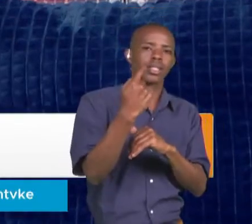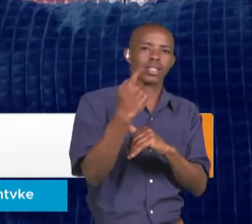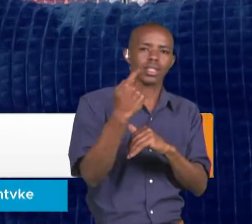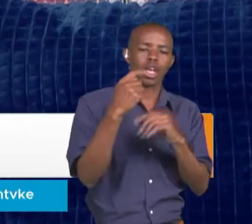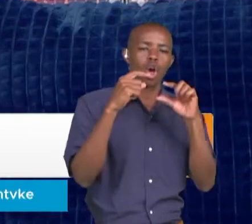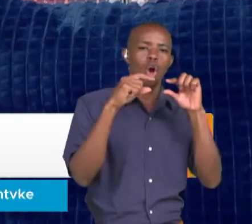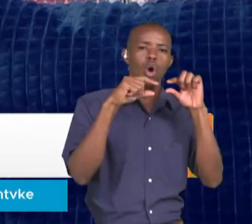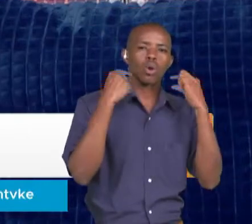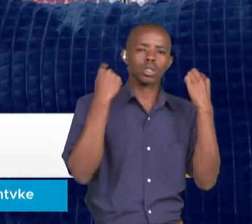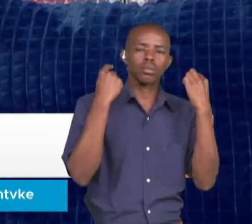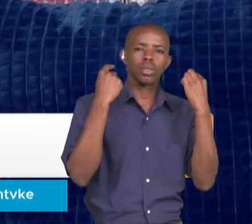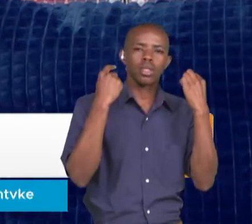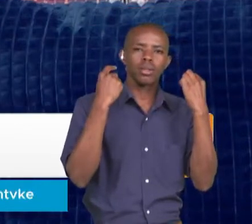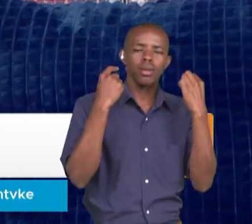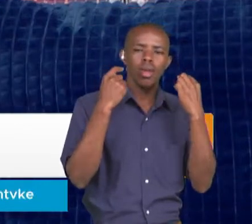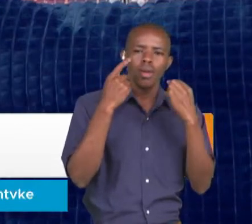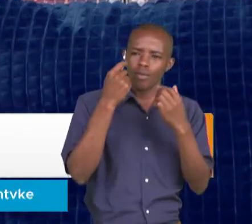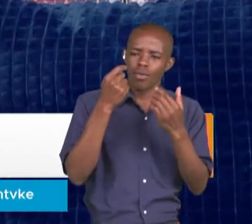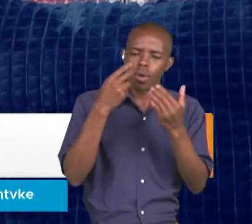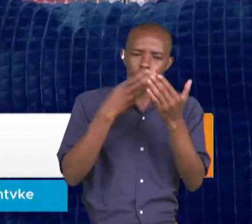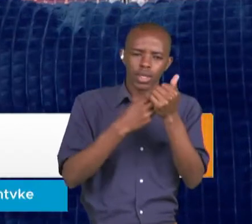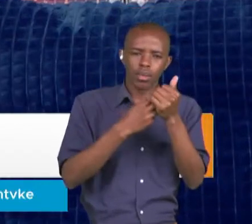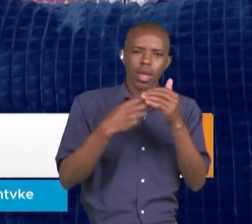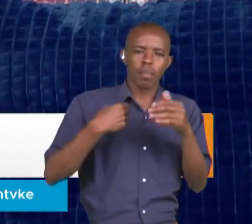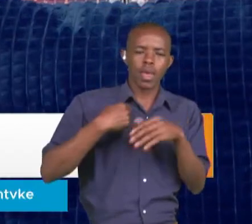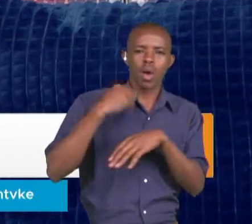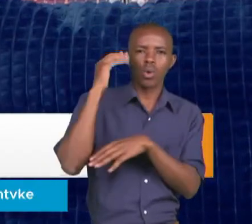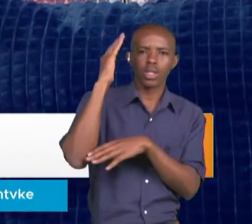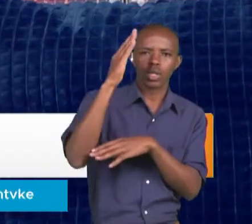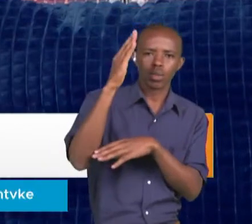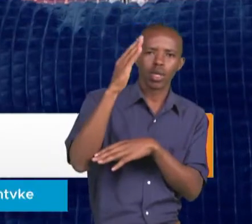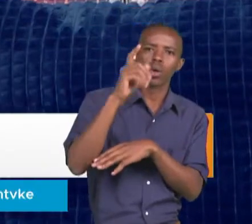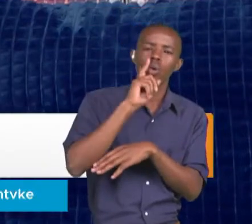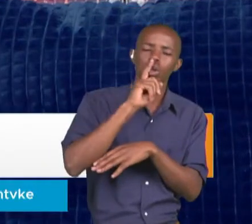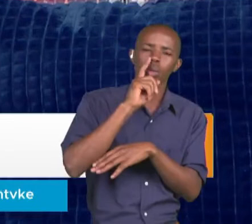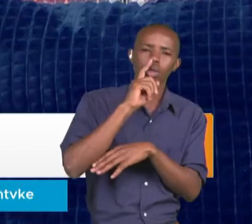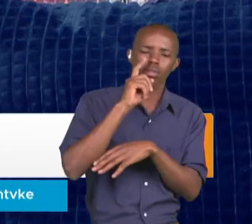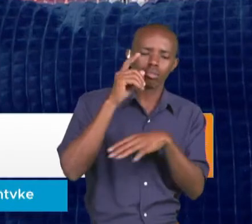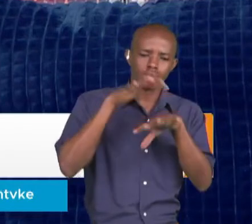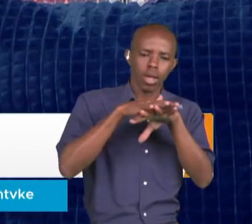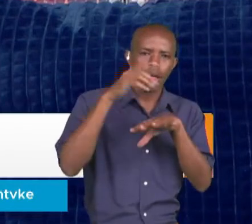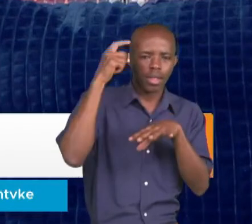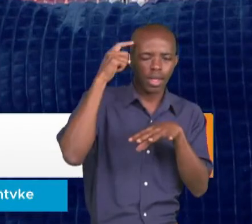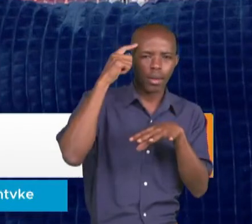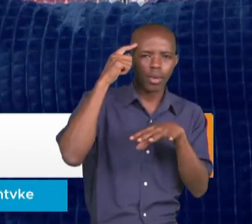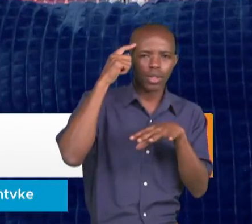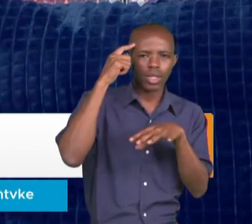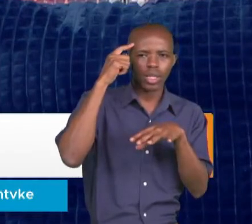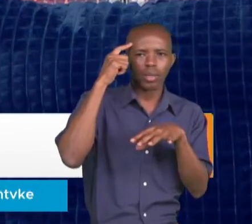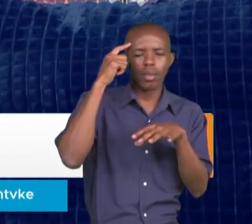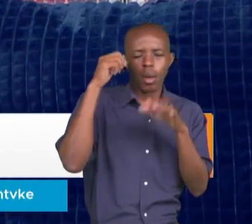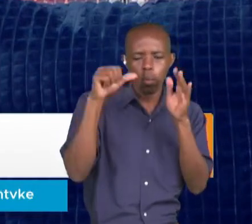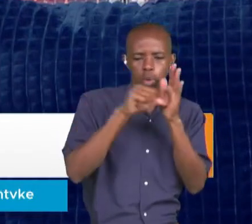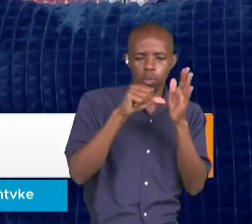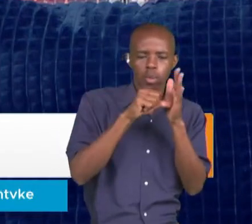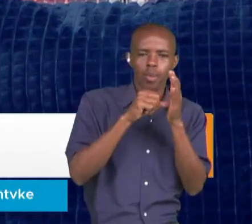hosted by a few international partners, and I was a speaker, and we were talking about radicalization, and you tend to imagine the gravity of the problem